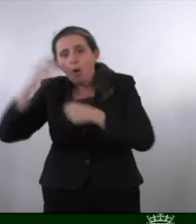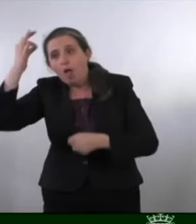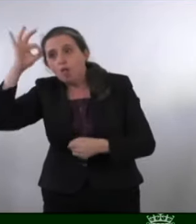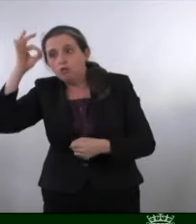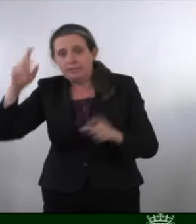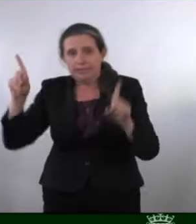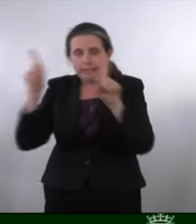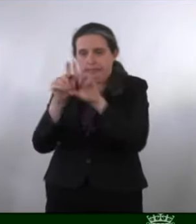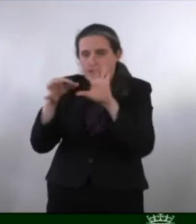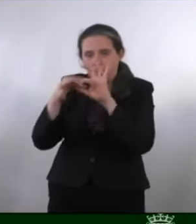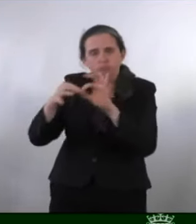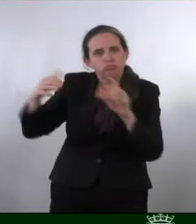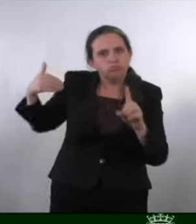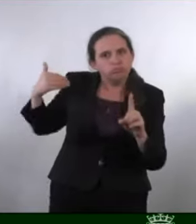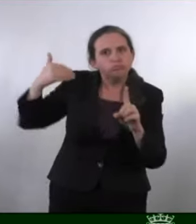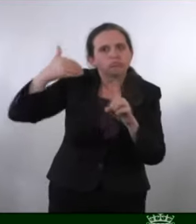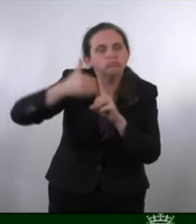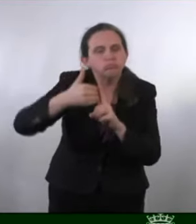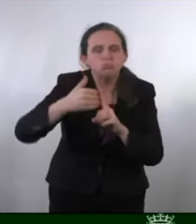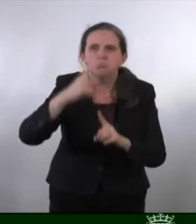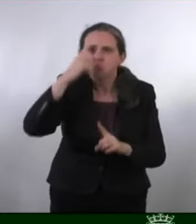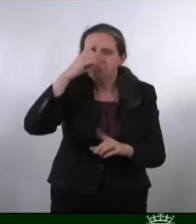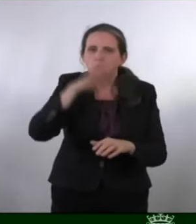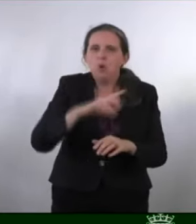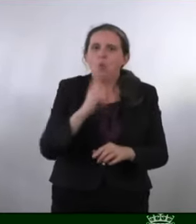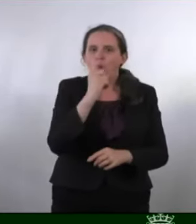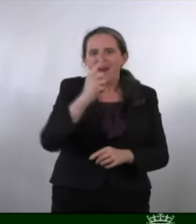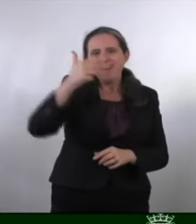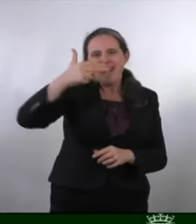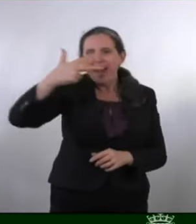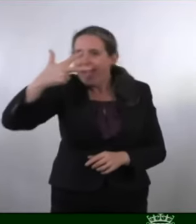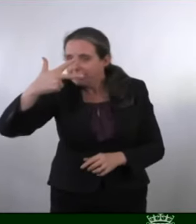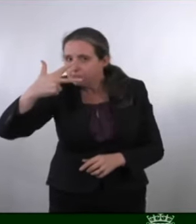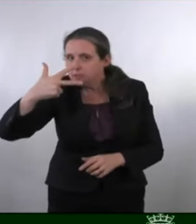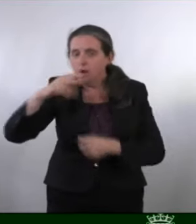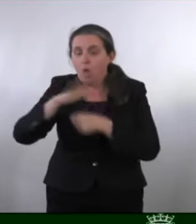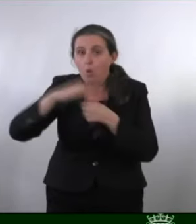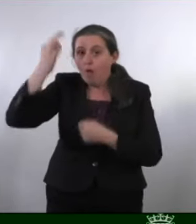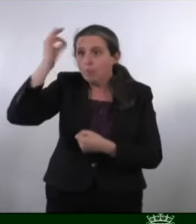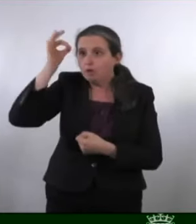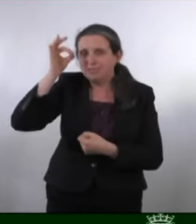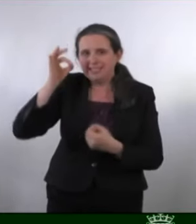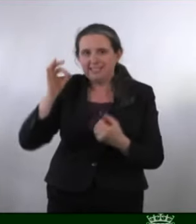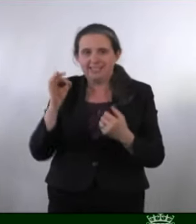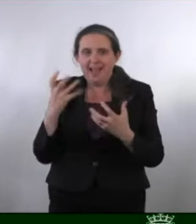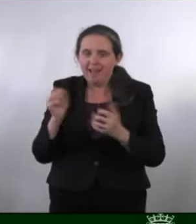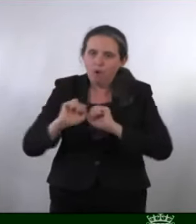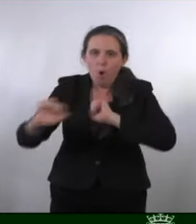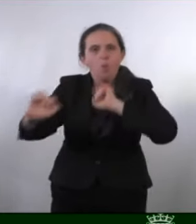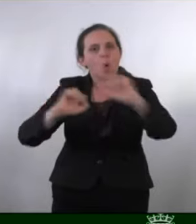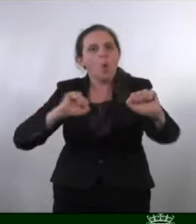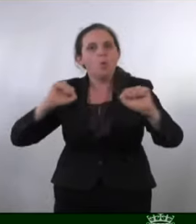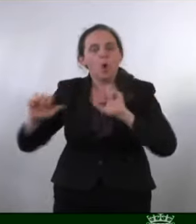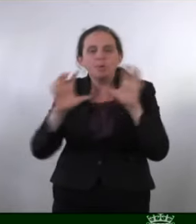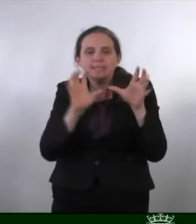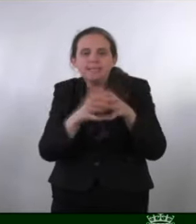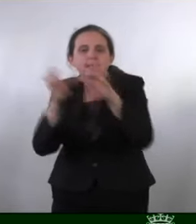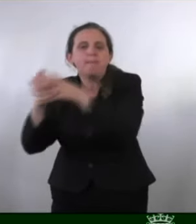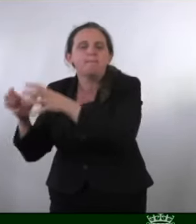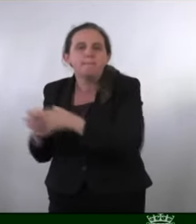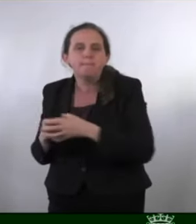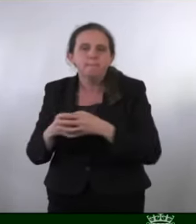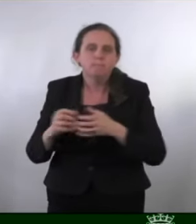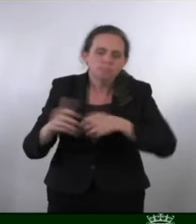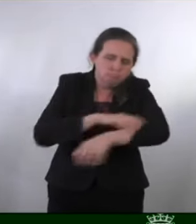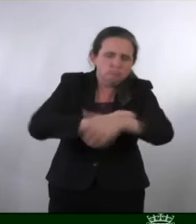my knowledge, about 198 local authority testing teams now actively going out there and doing what's necessary. And they're